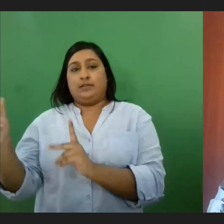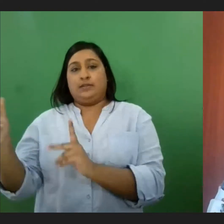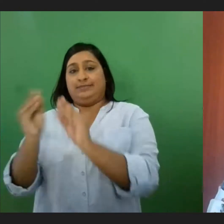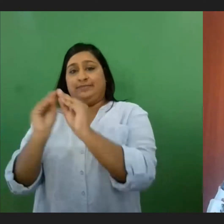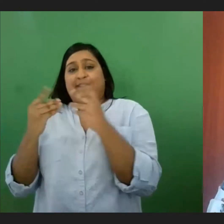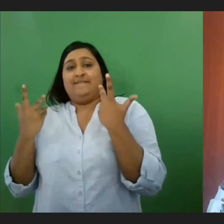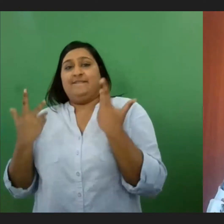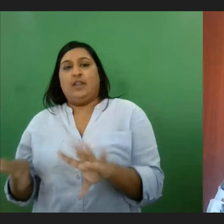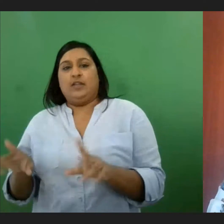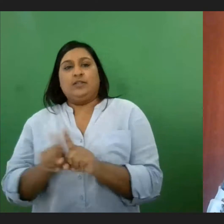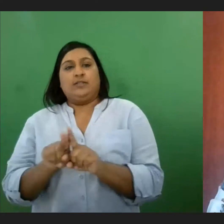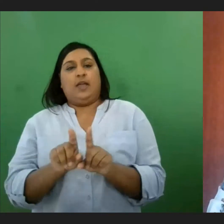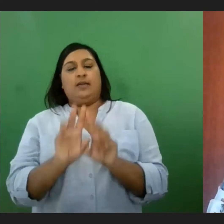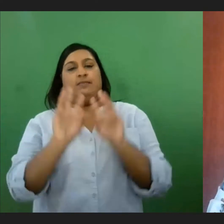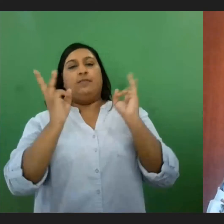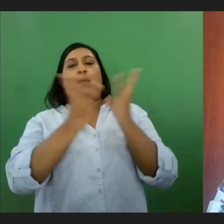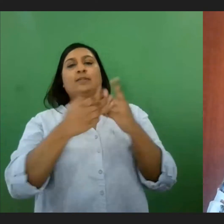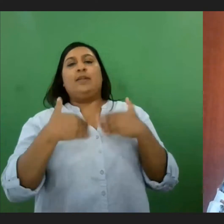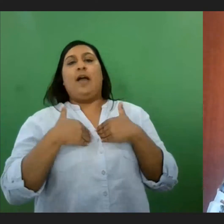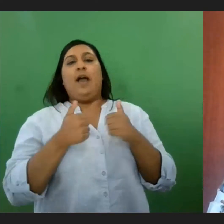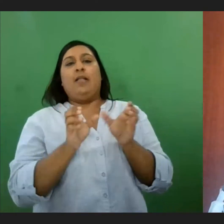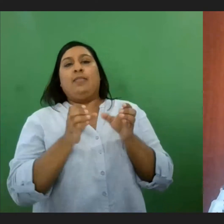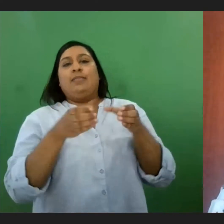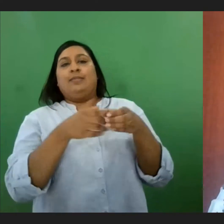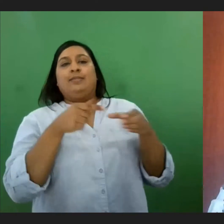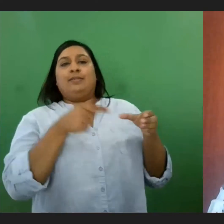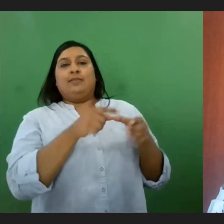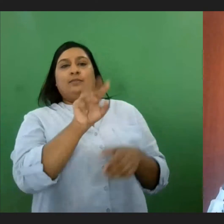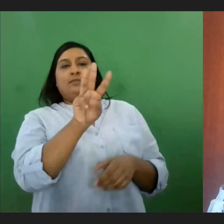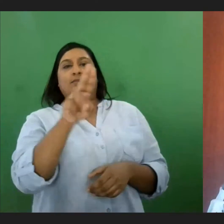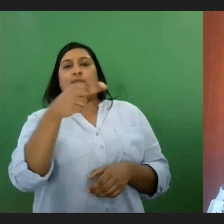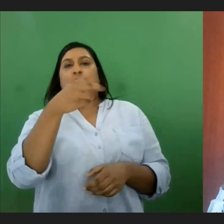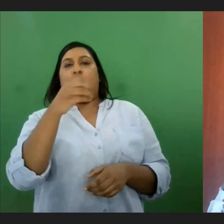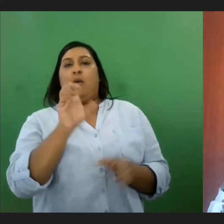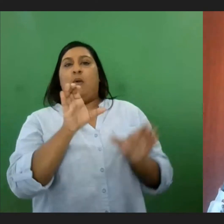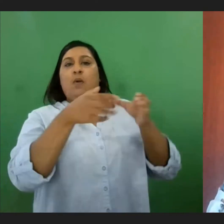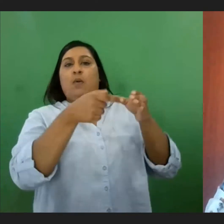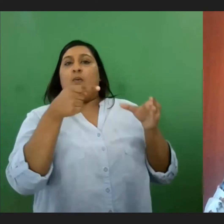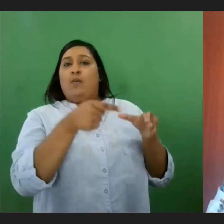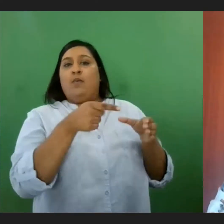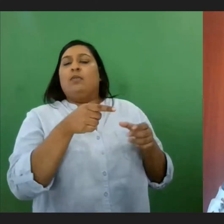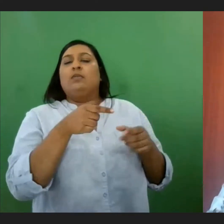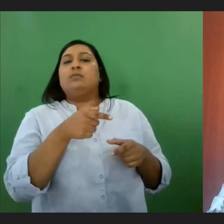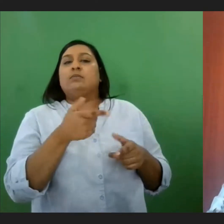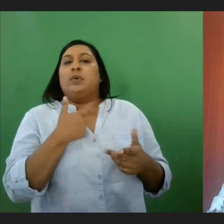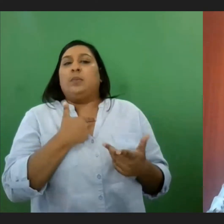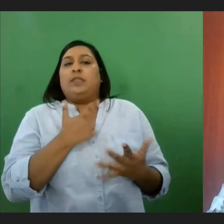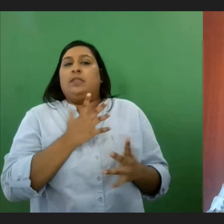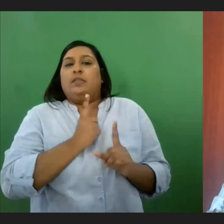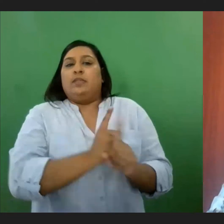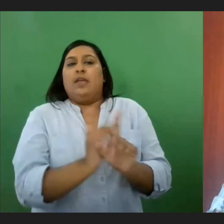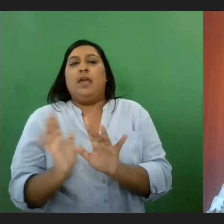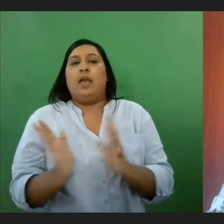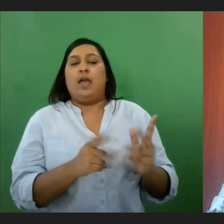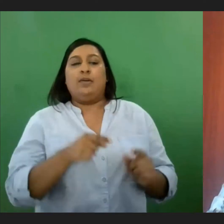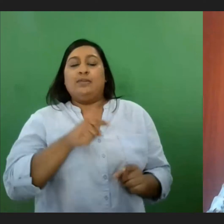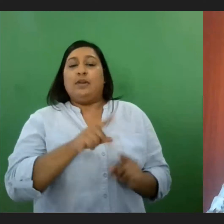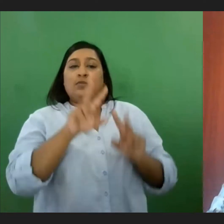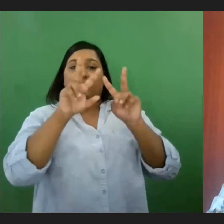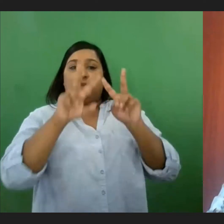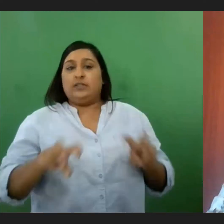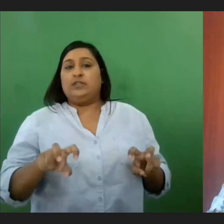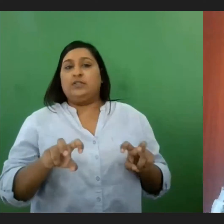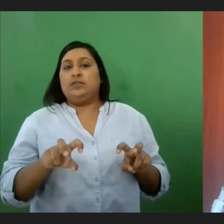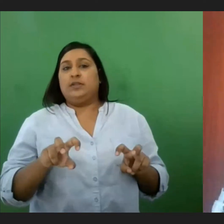Health Organization and the UN with specific reference to disability. This research